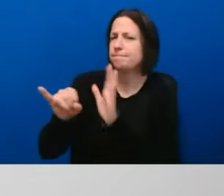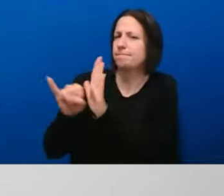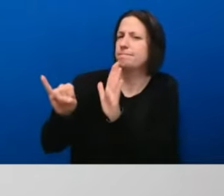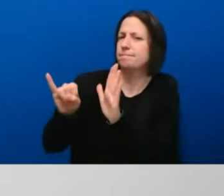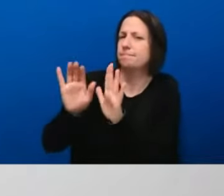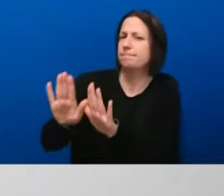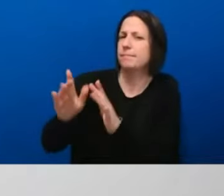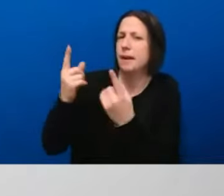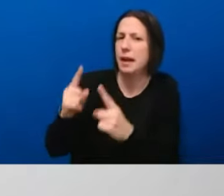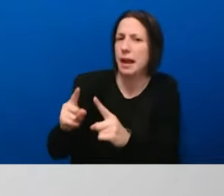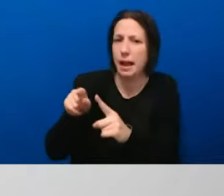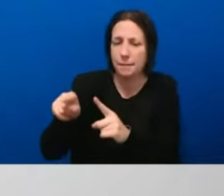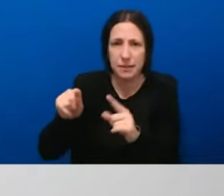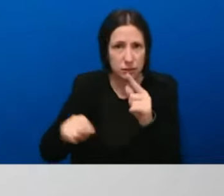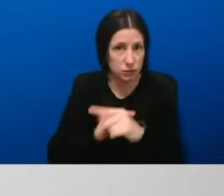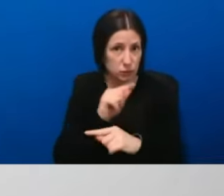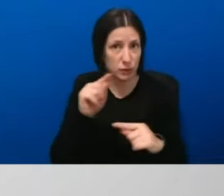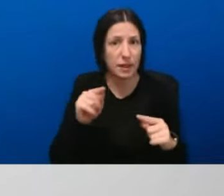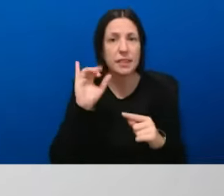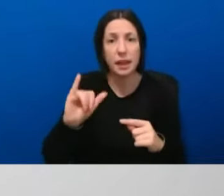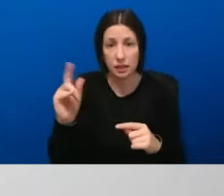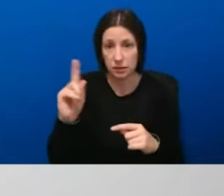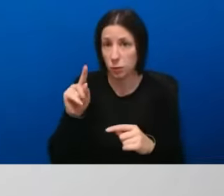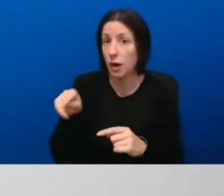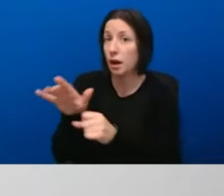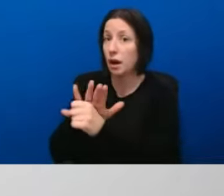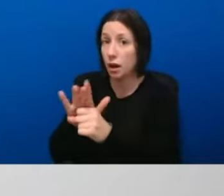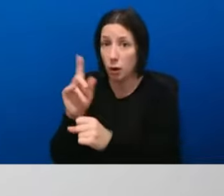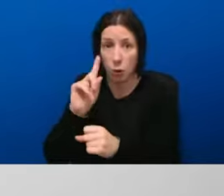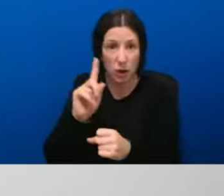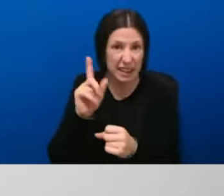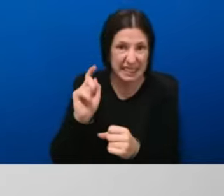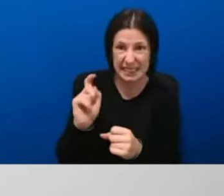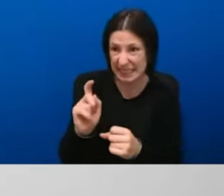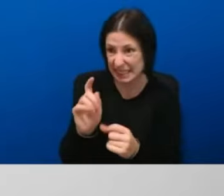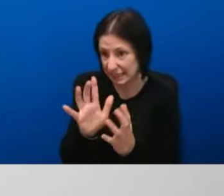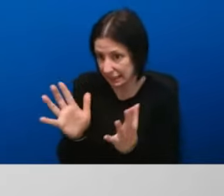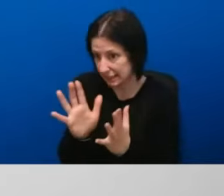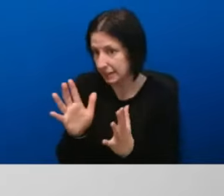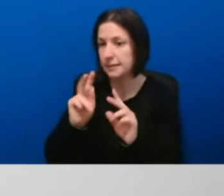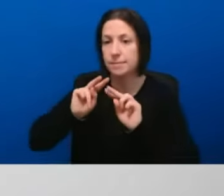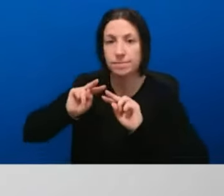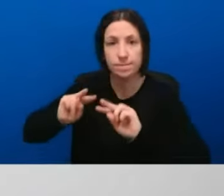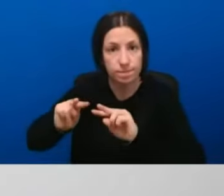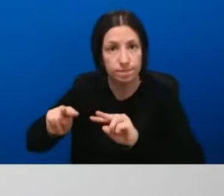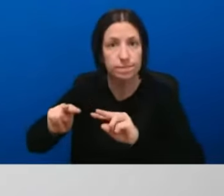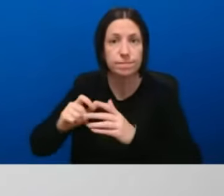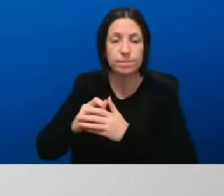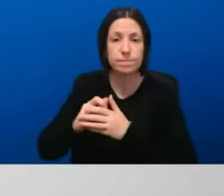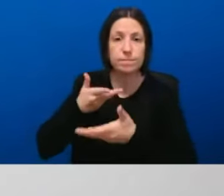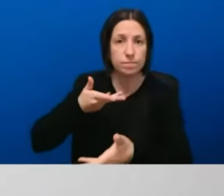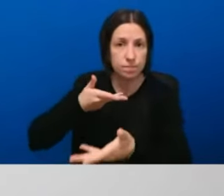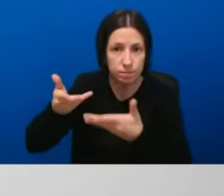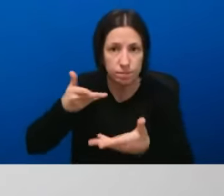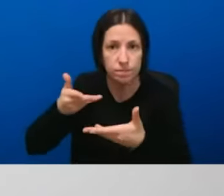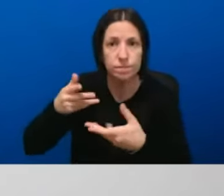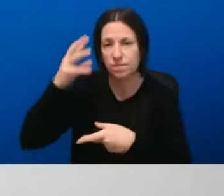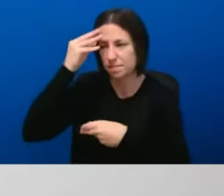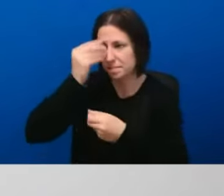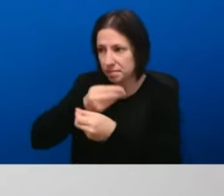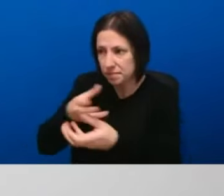is seeing that sort of pattern, we may also see it. And so this is where that vigilance comes in regards to